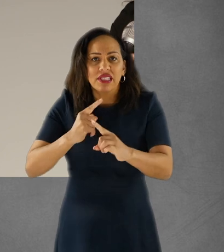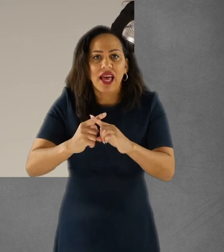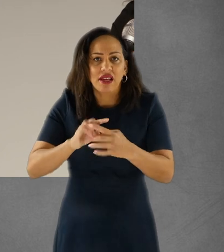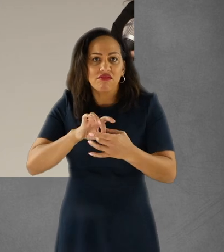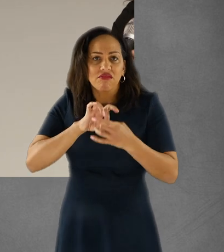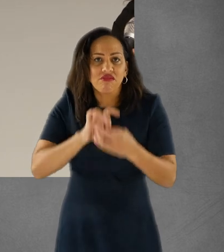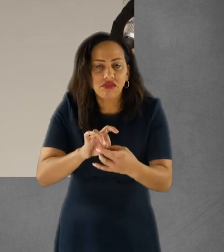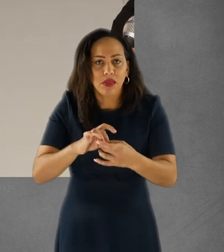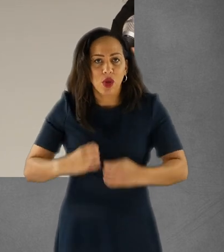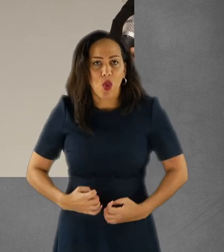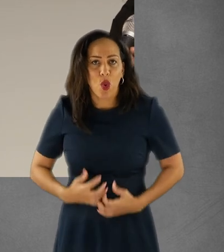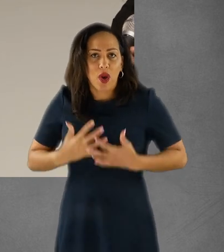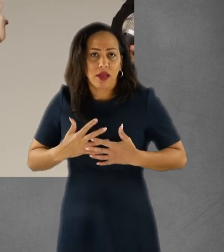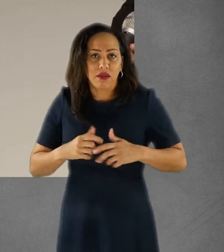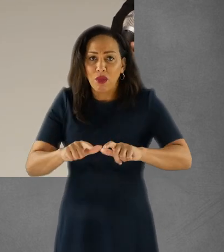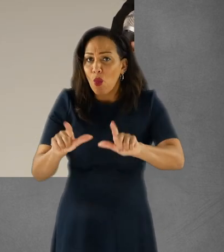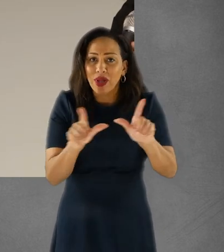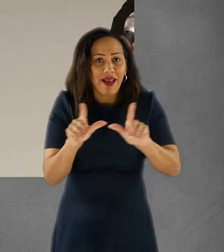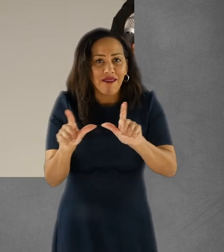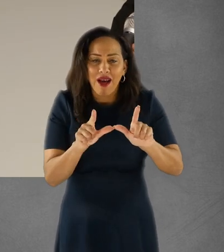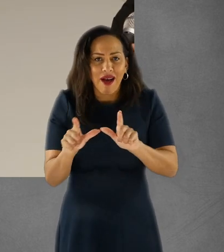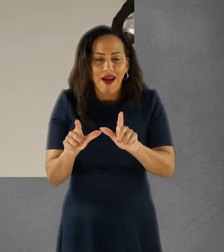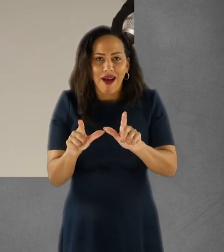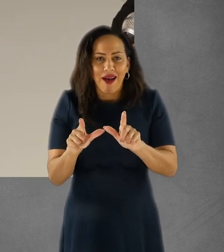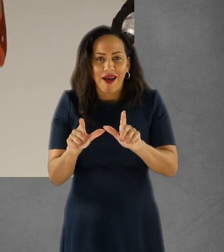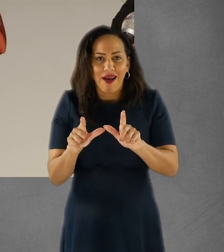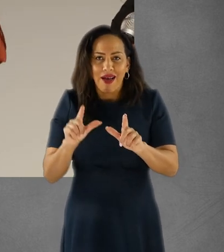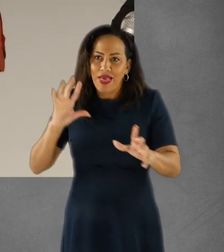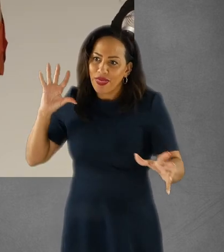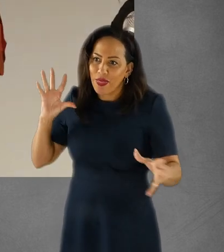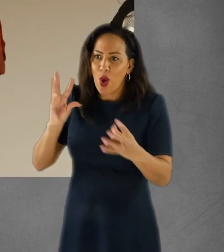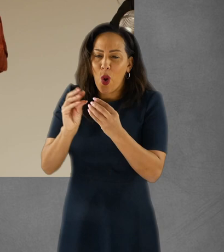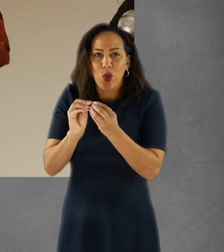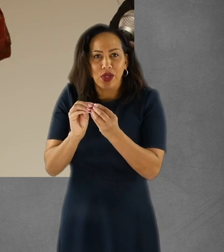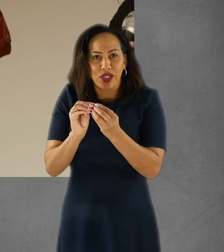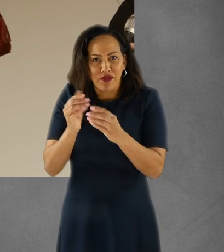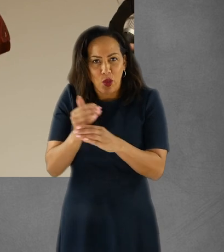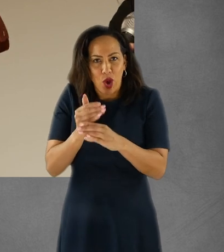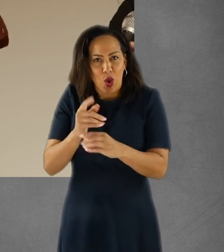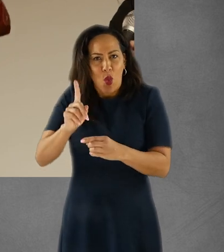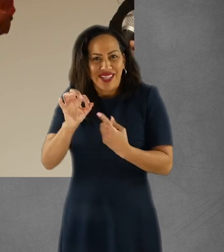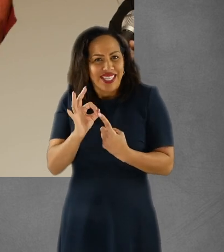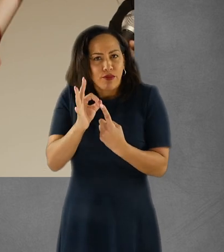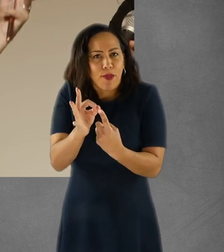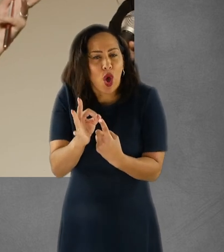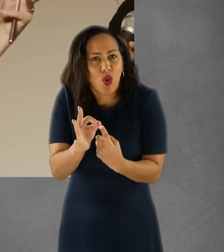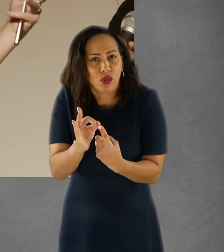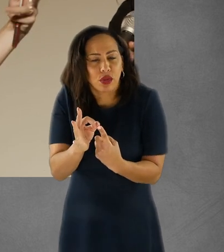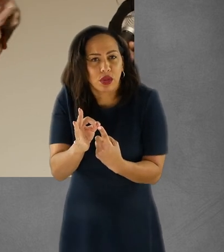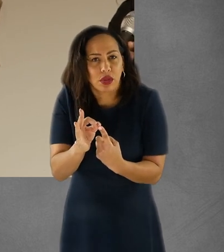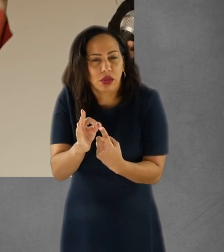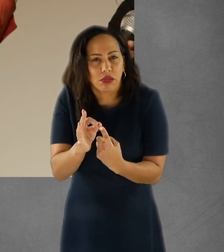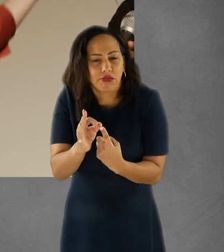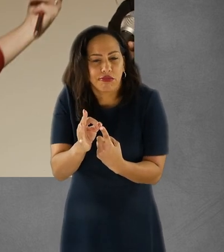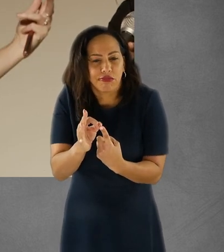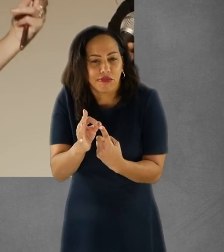that the work kind of proposes, or this return to a kind of possibility of a cosmic sense